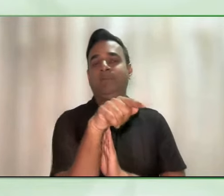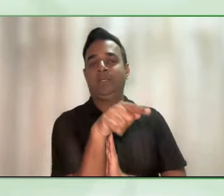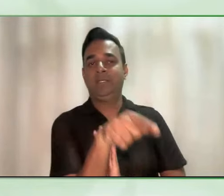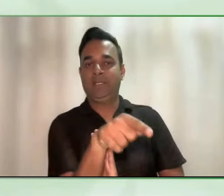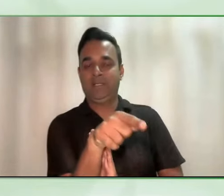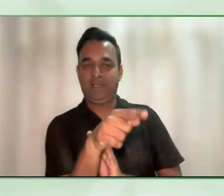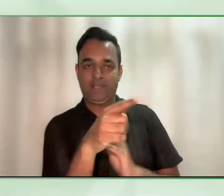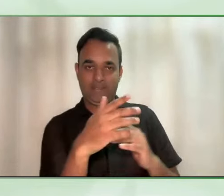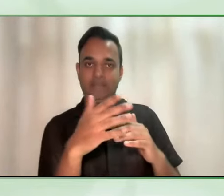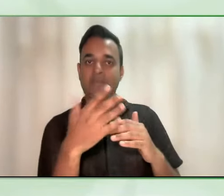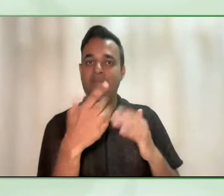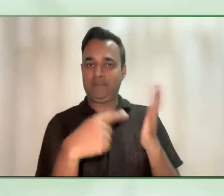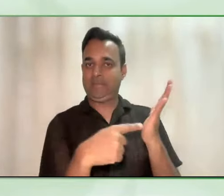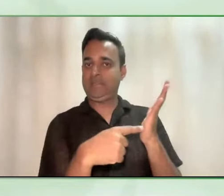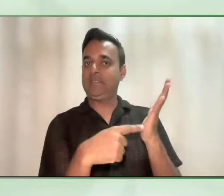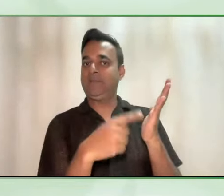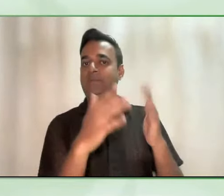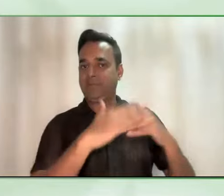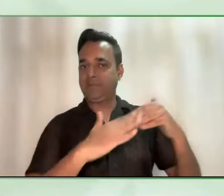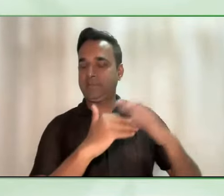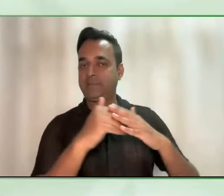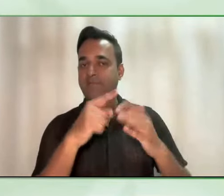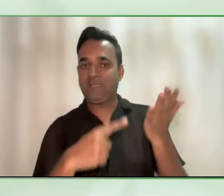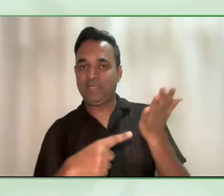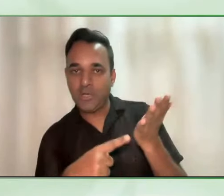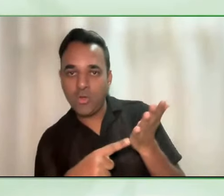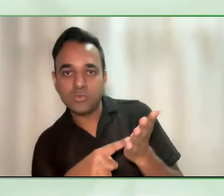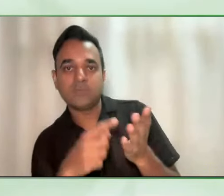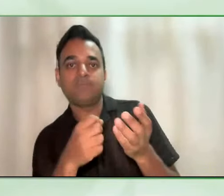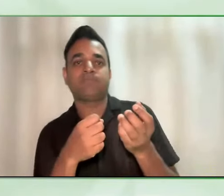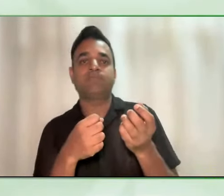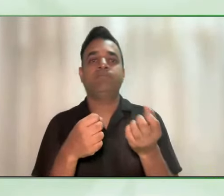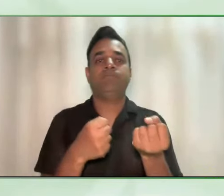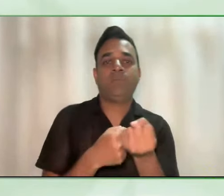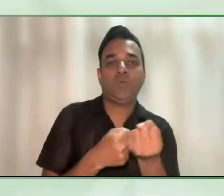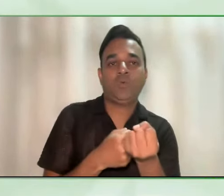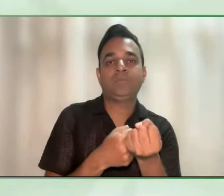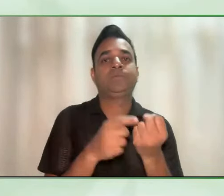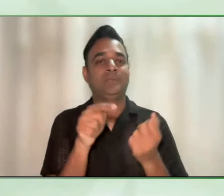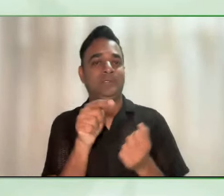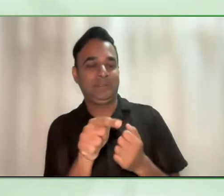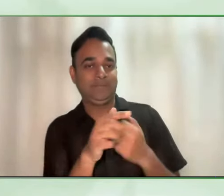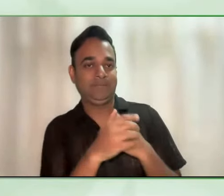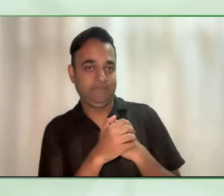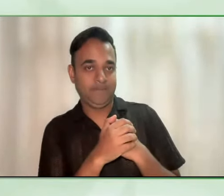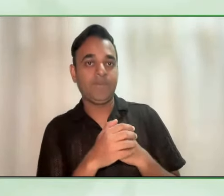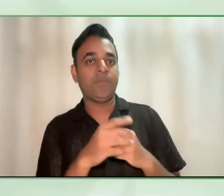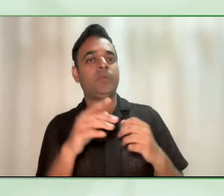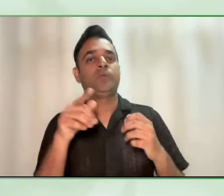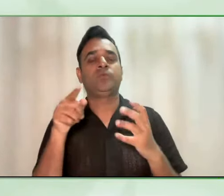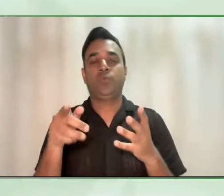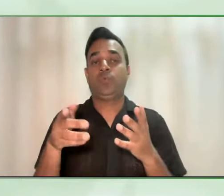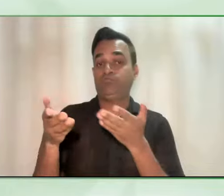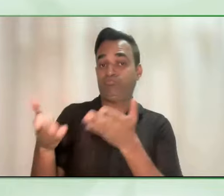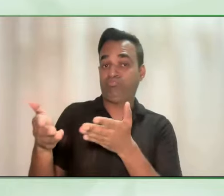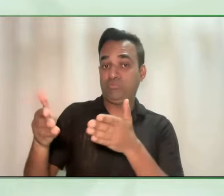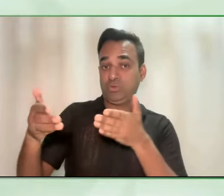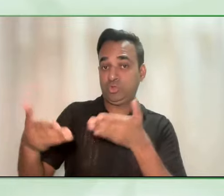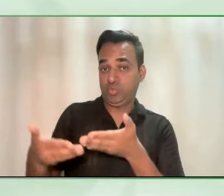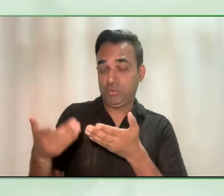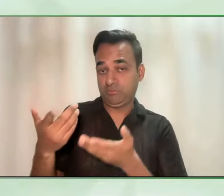you? What are the main lessons that your organization has learned about when it comes to the development of digital